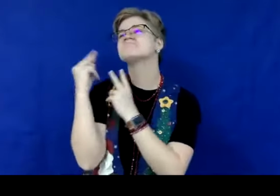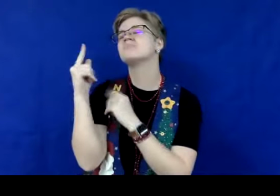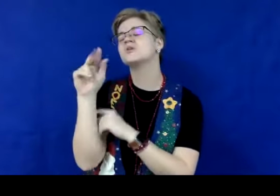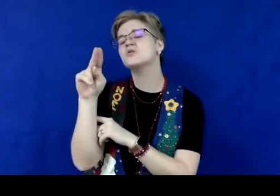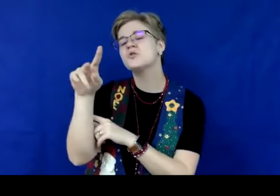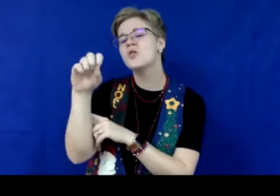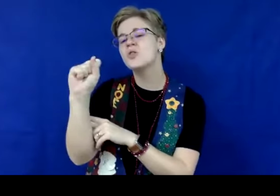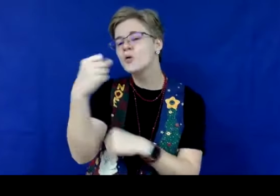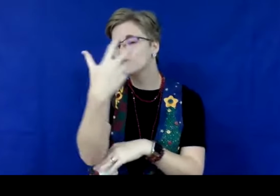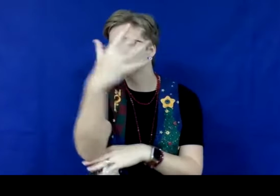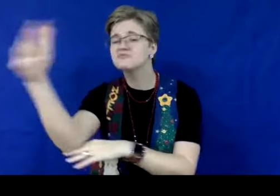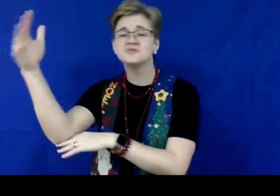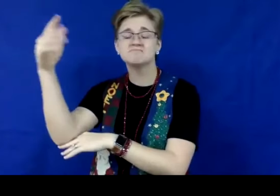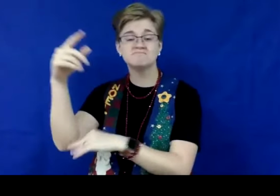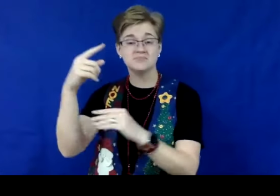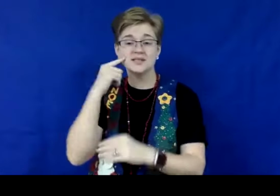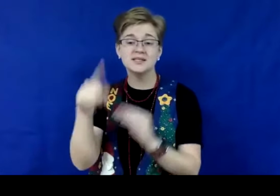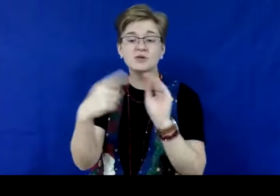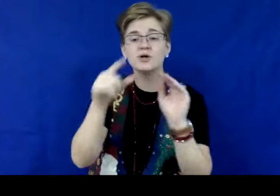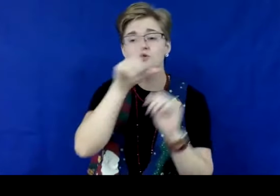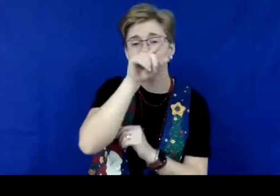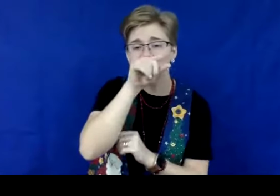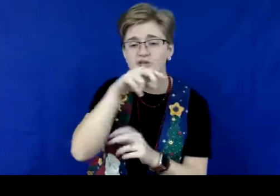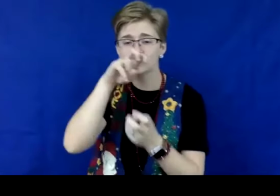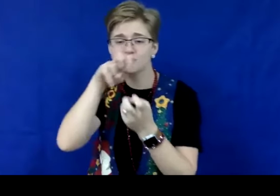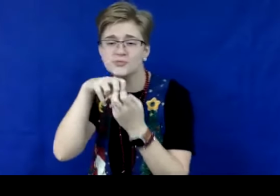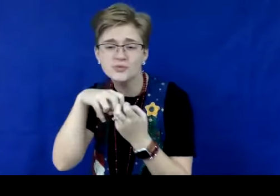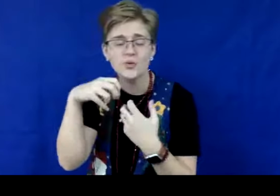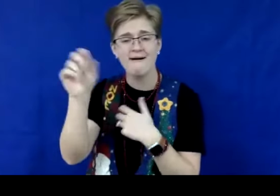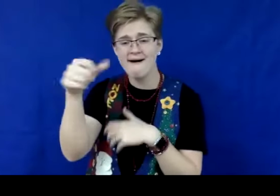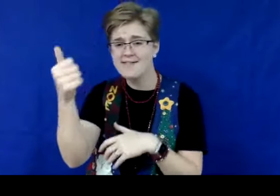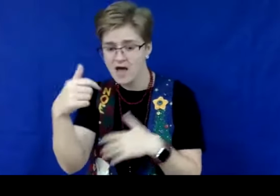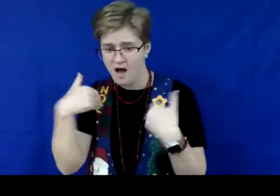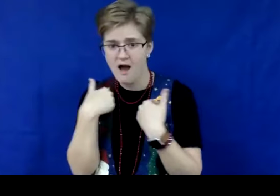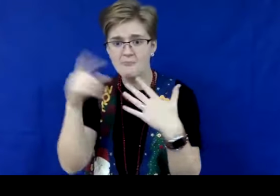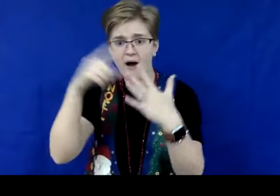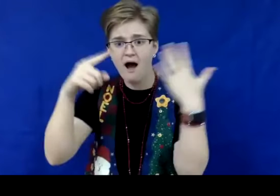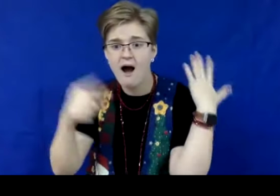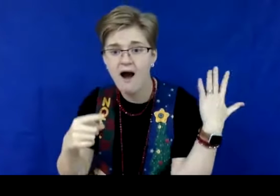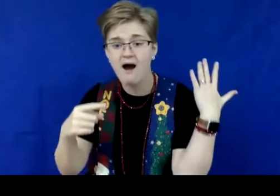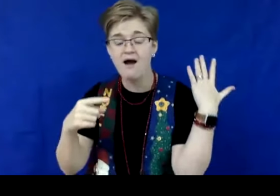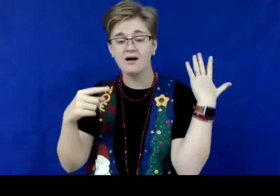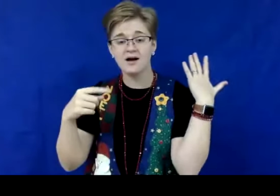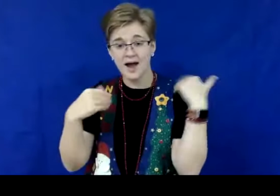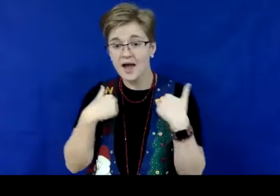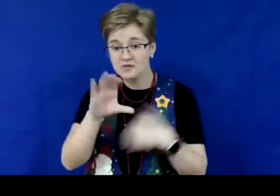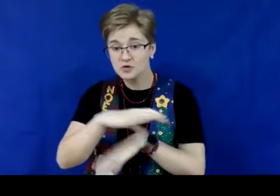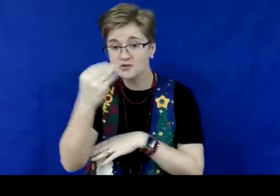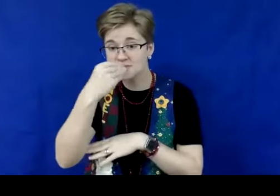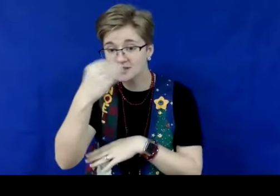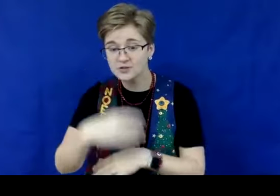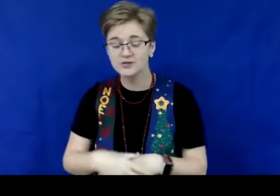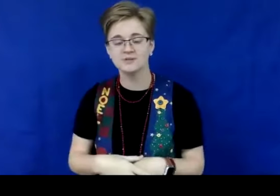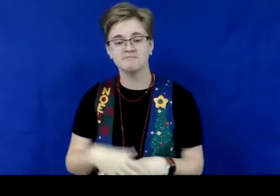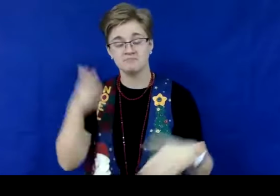think of the birds having Christmas dinner, and the squirrels and the possums and the raccoons and the skunks. There might